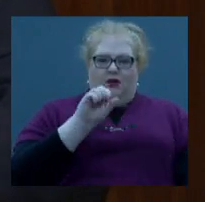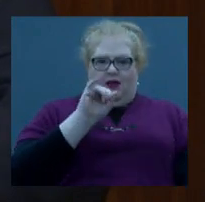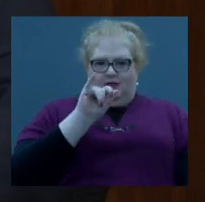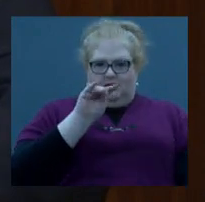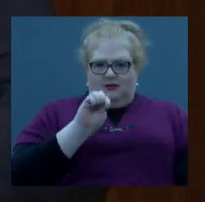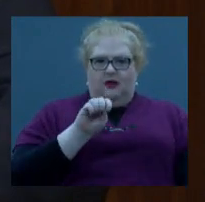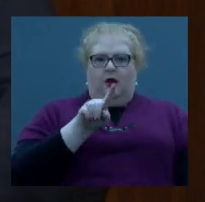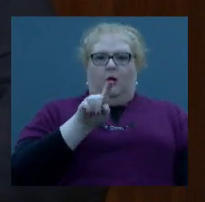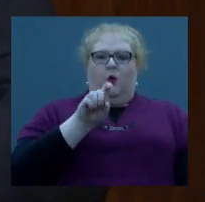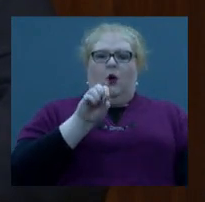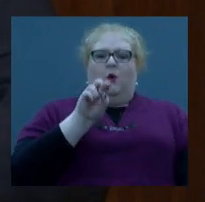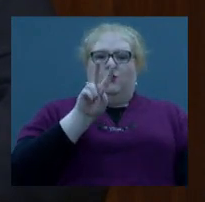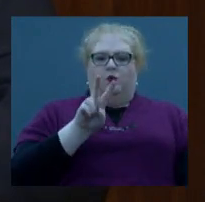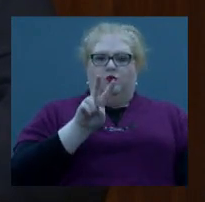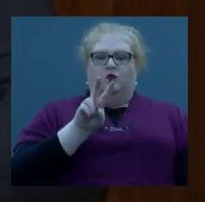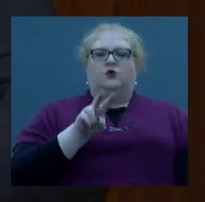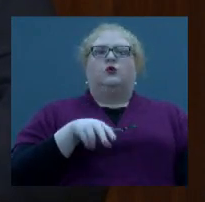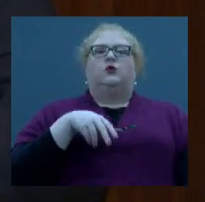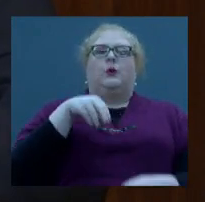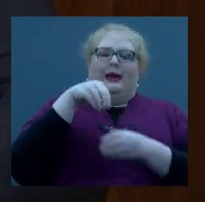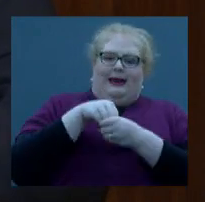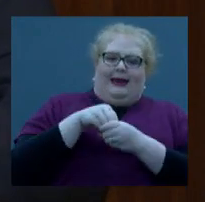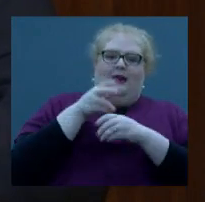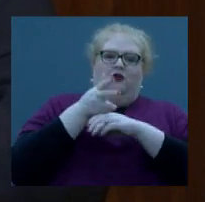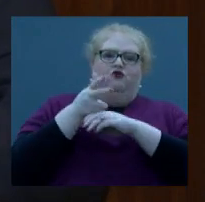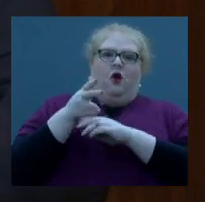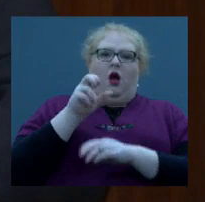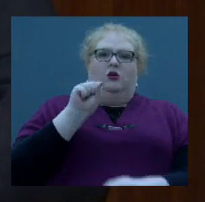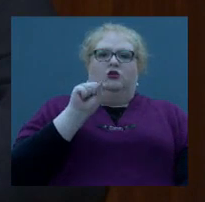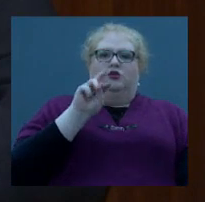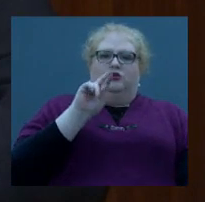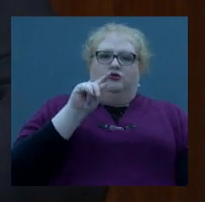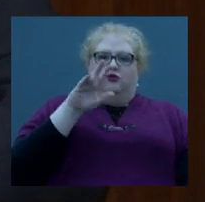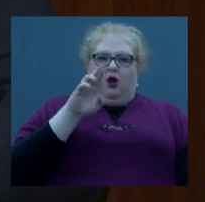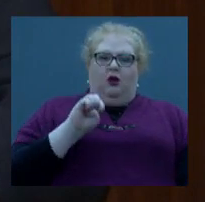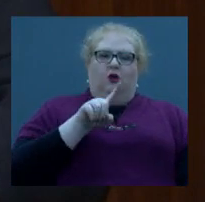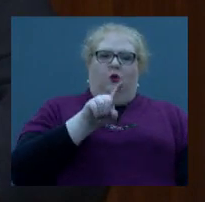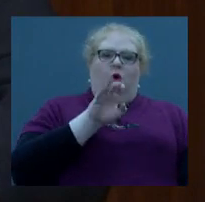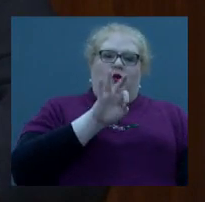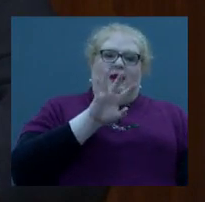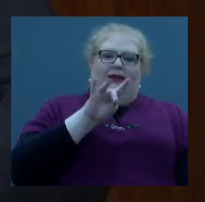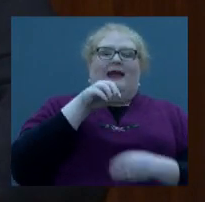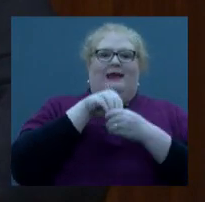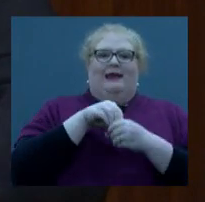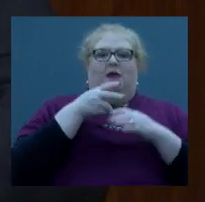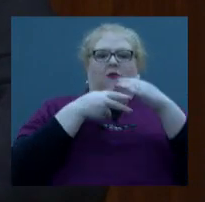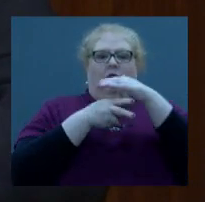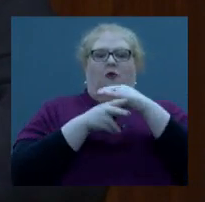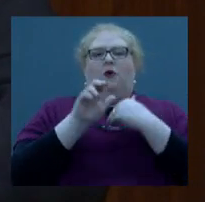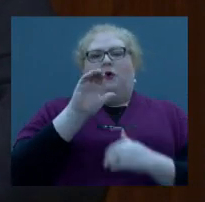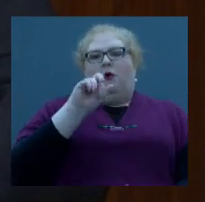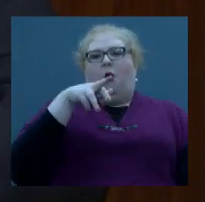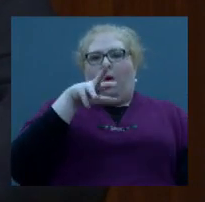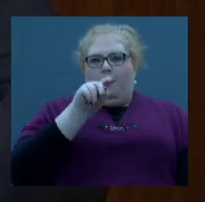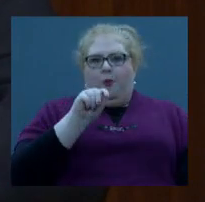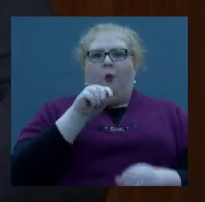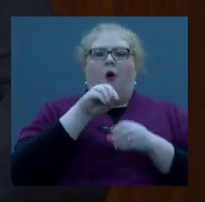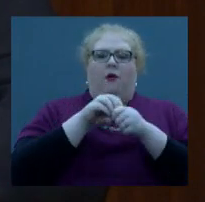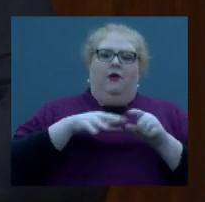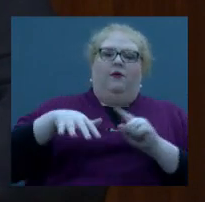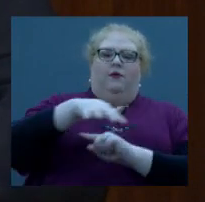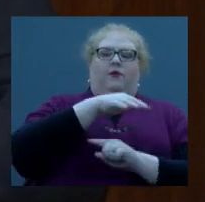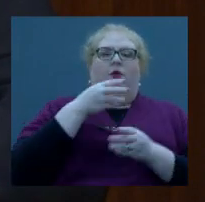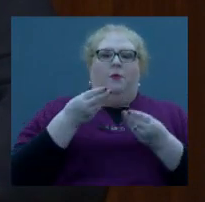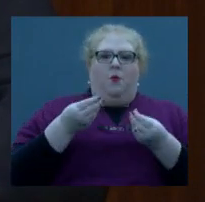There would be 102 spaces in garage structures and 198 spaces in carports distributed around the property.